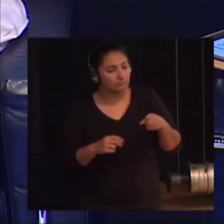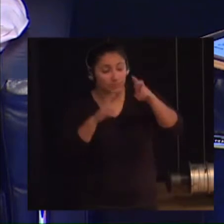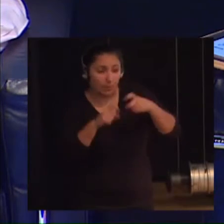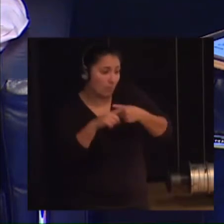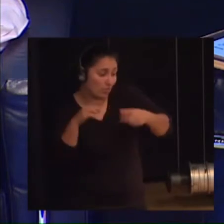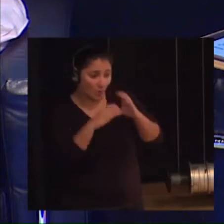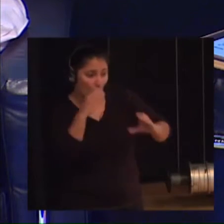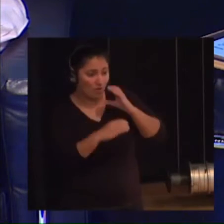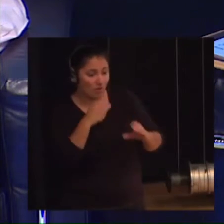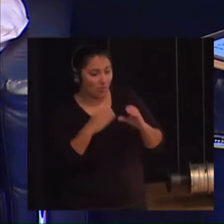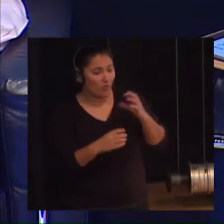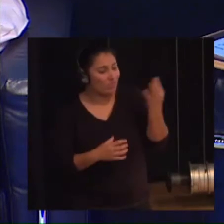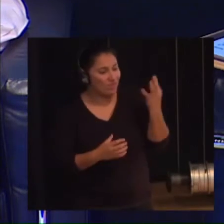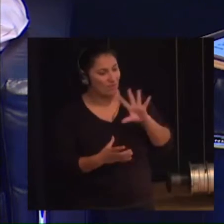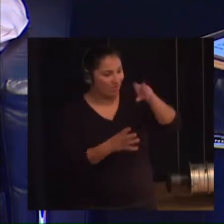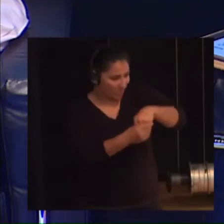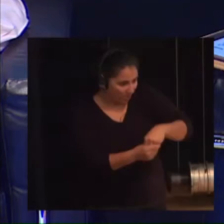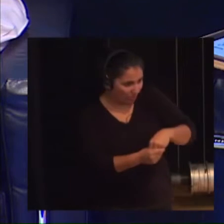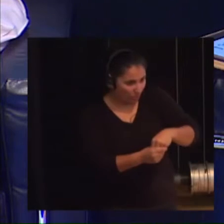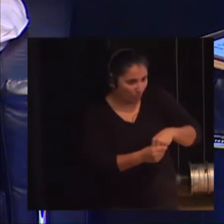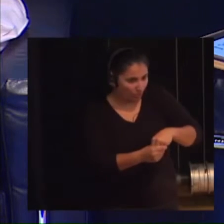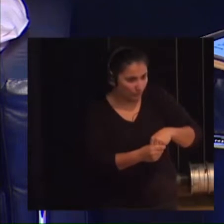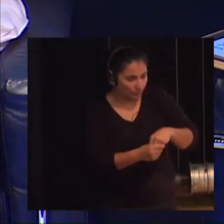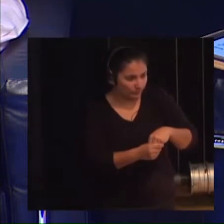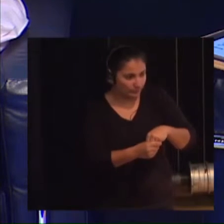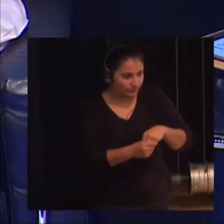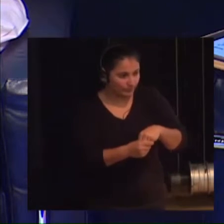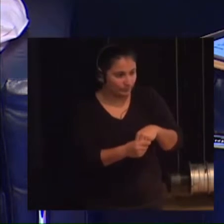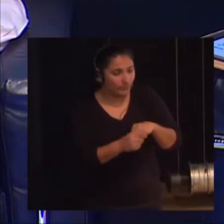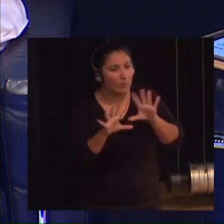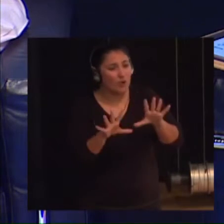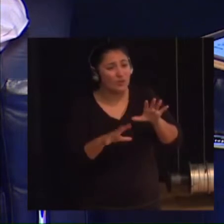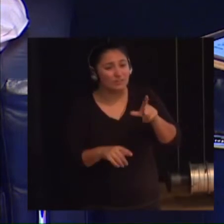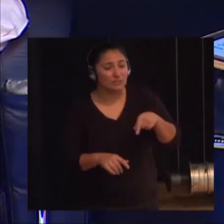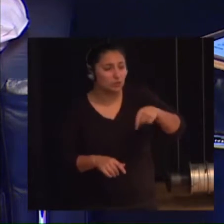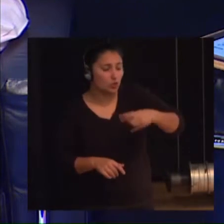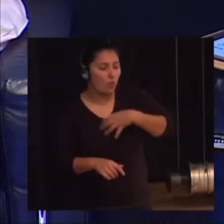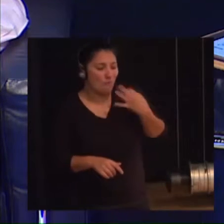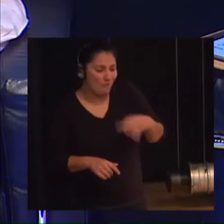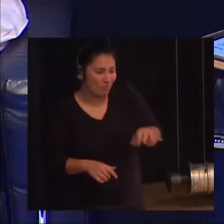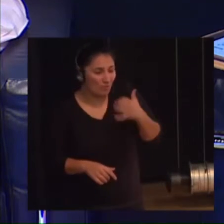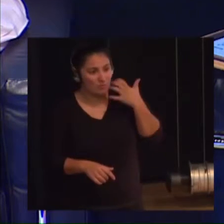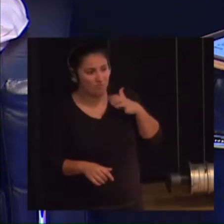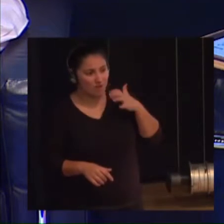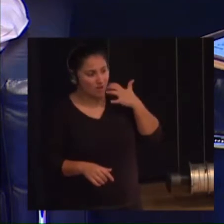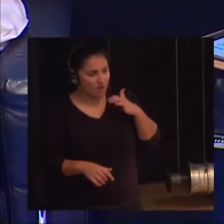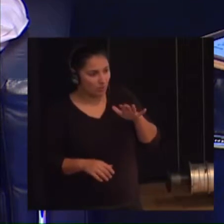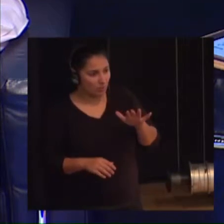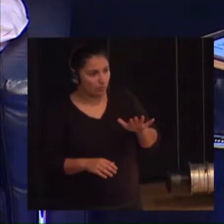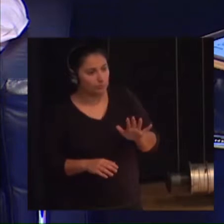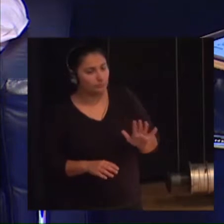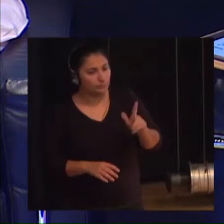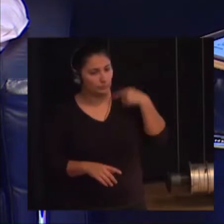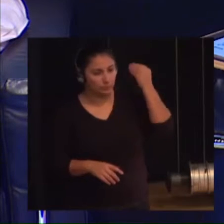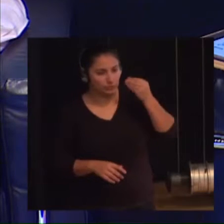when we really, this sound like might sound a little bit controversial, but we really need to start thinking about models in which the media industry is